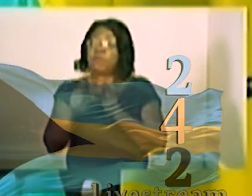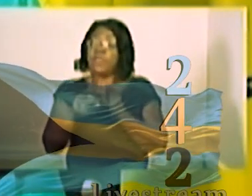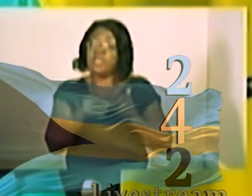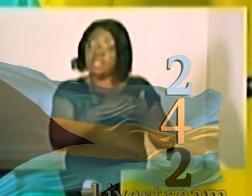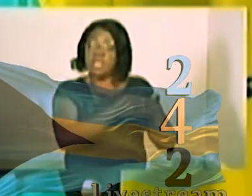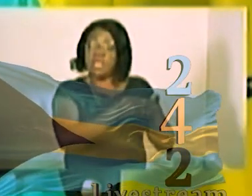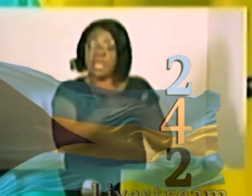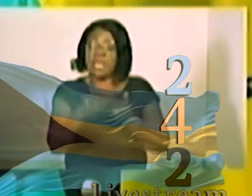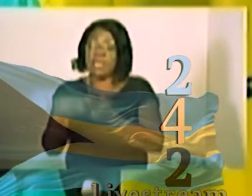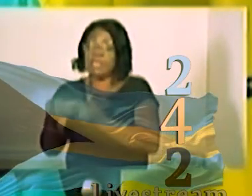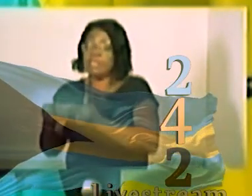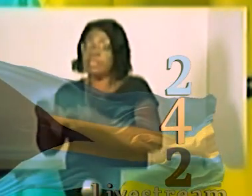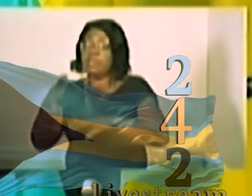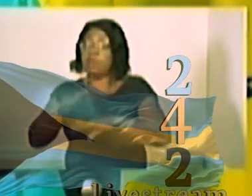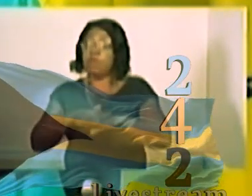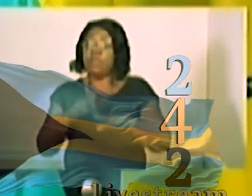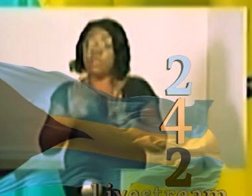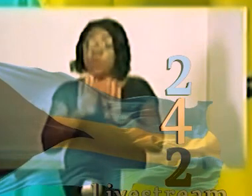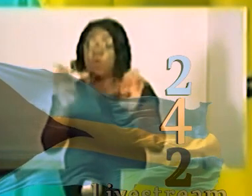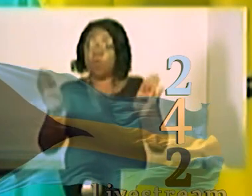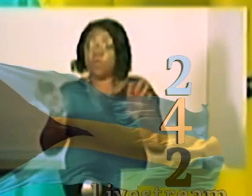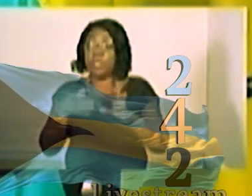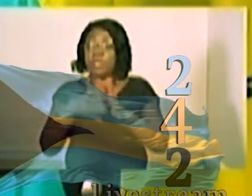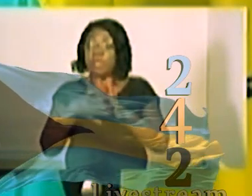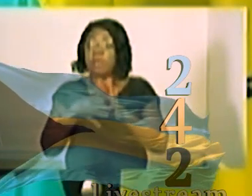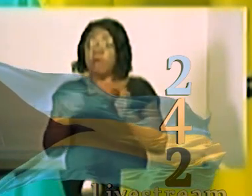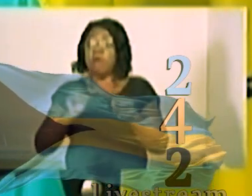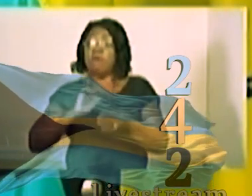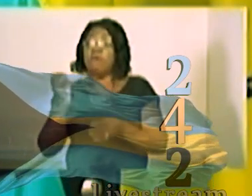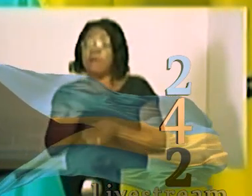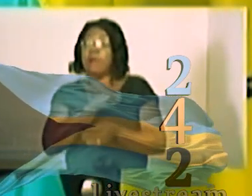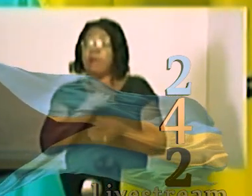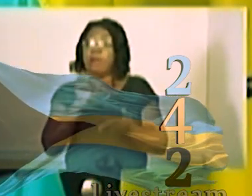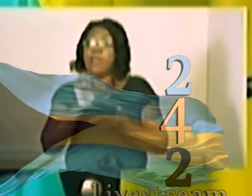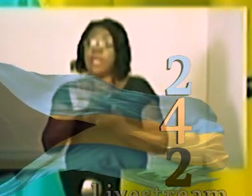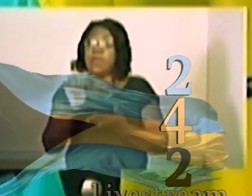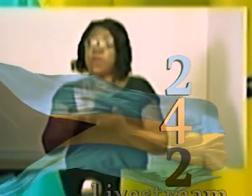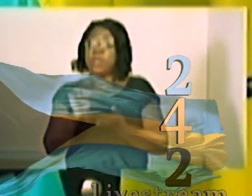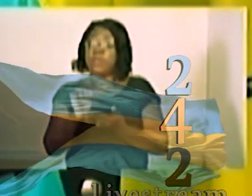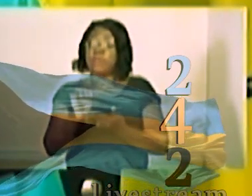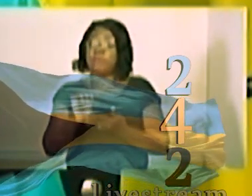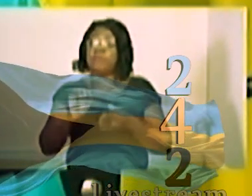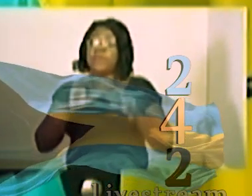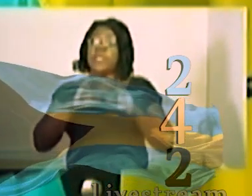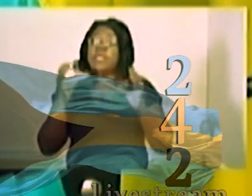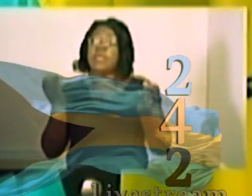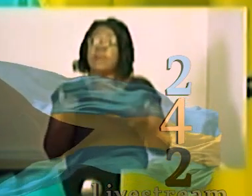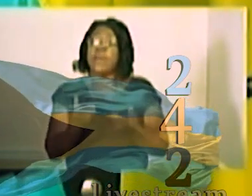guidance on the reopening of our economy. The committee